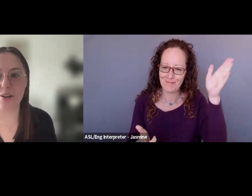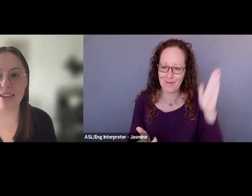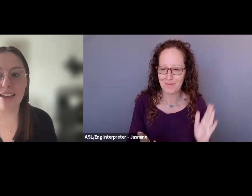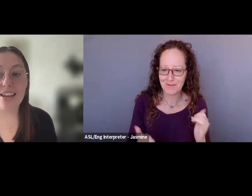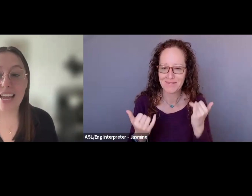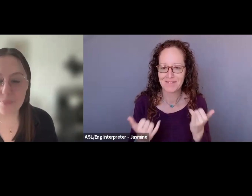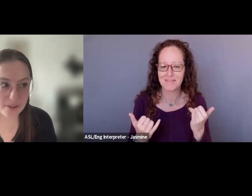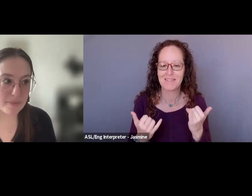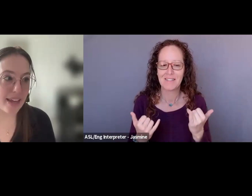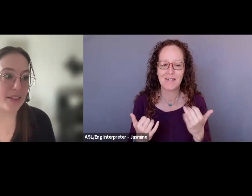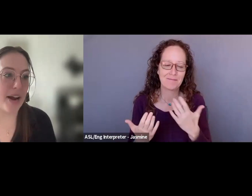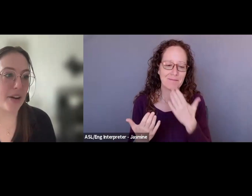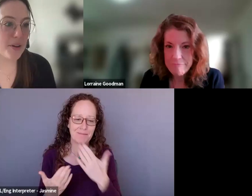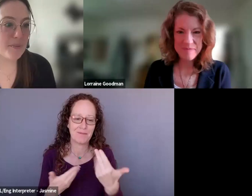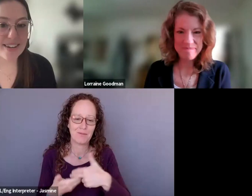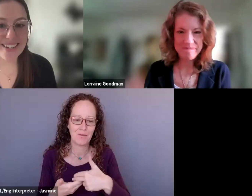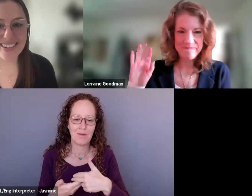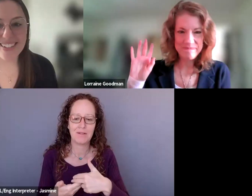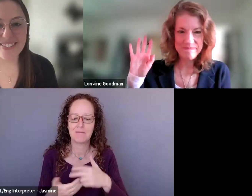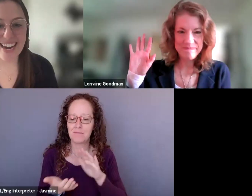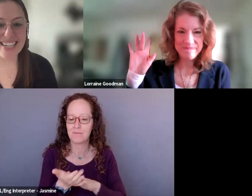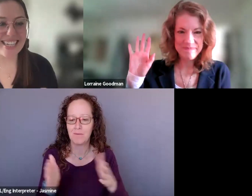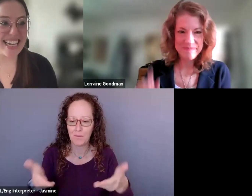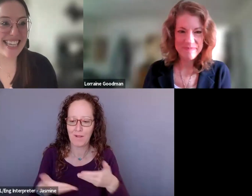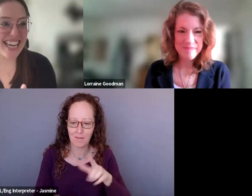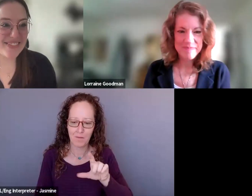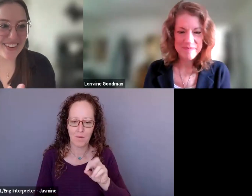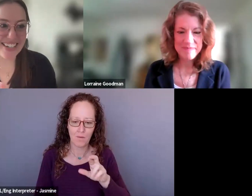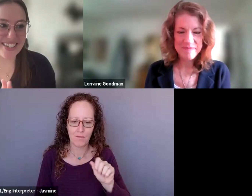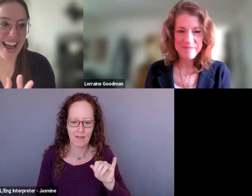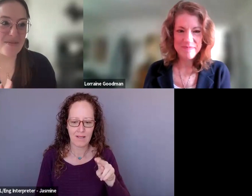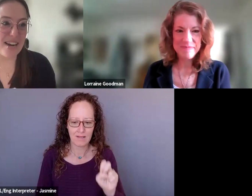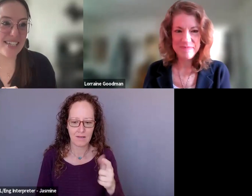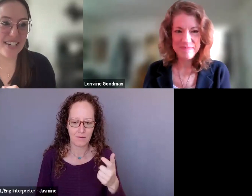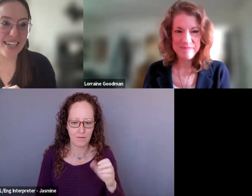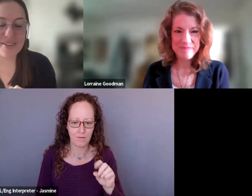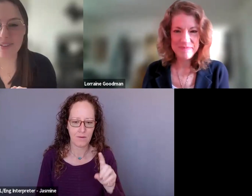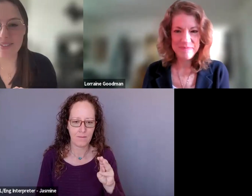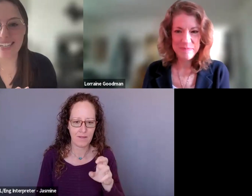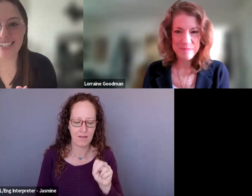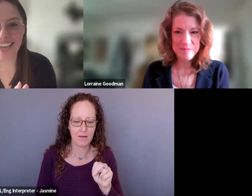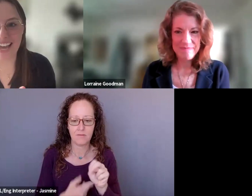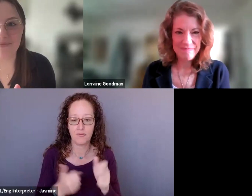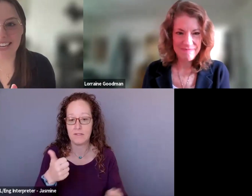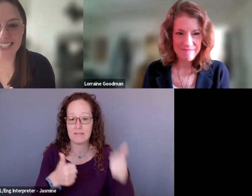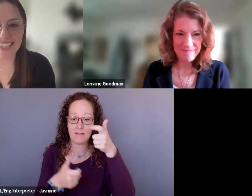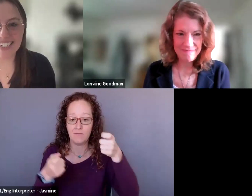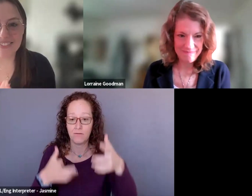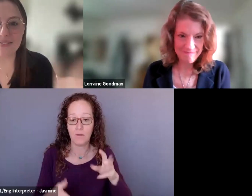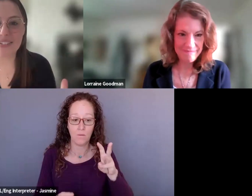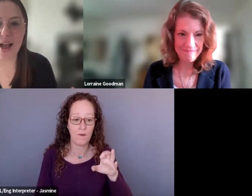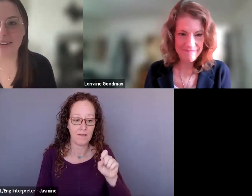everyone, join me in welcoming Lorraine Goodman. Lorraine is the Executive Director at Westrick Music Academy.